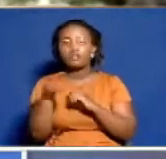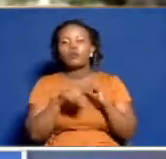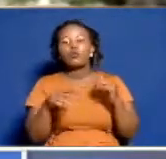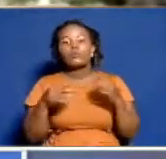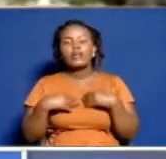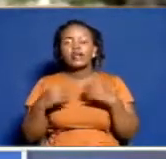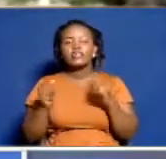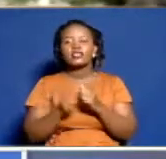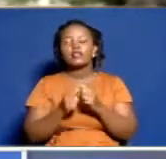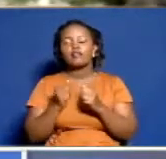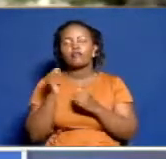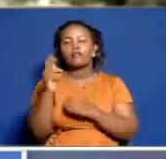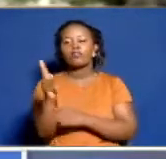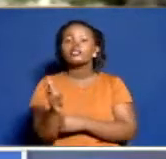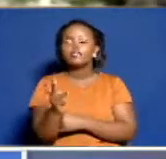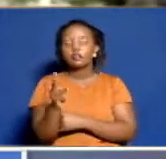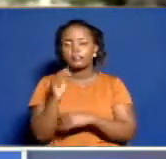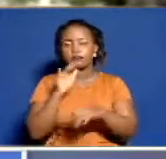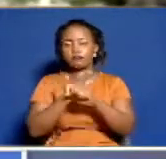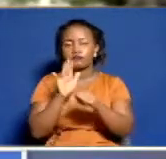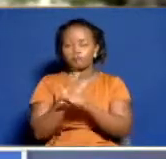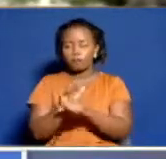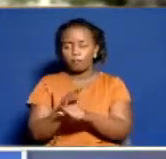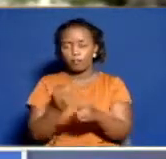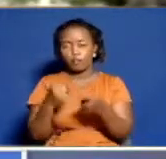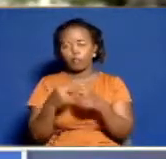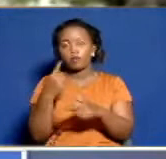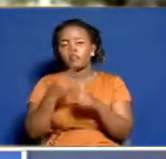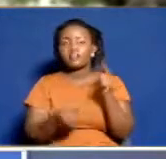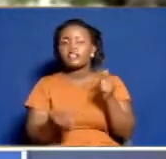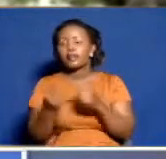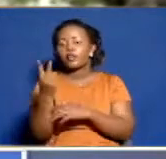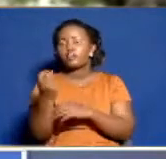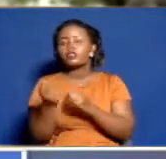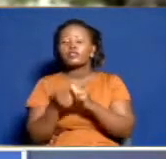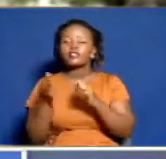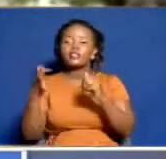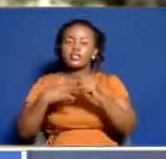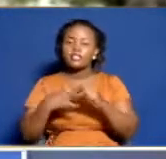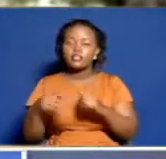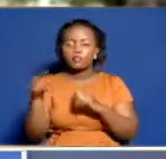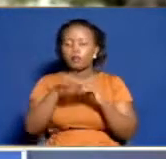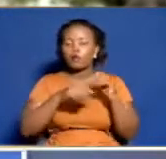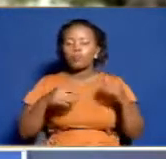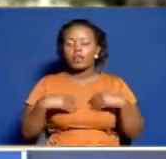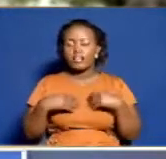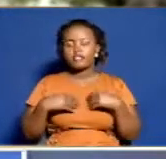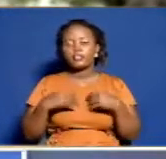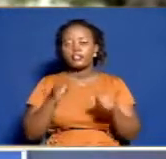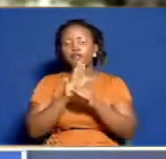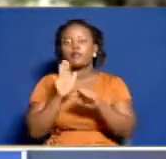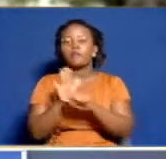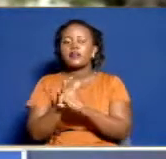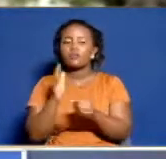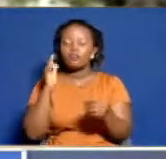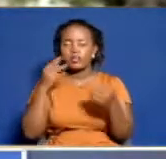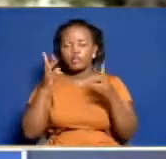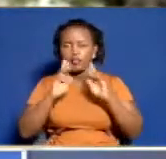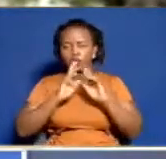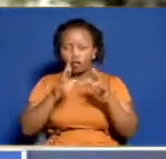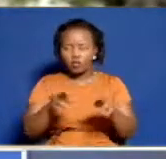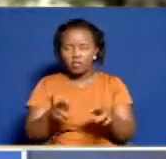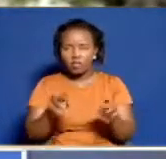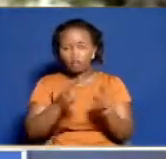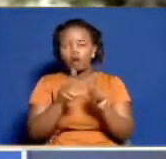them that nested here. In 2018, we had 26 nests that we recorded. In 2019, we